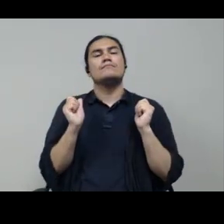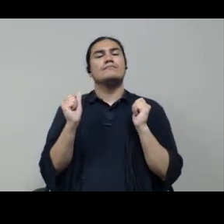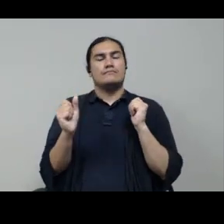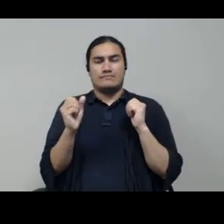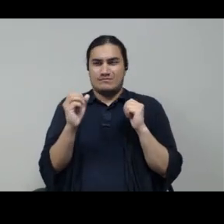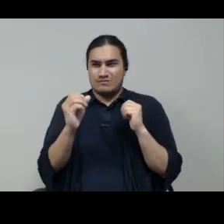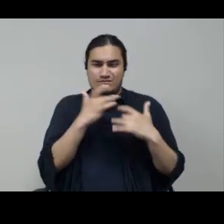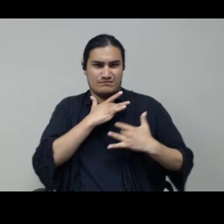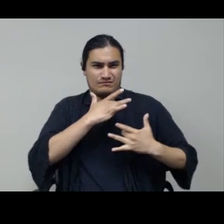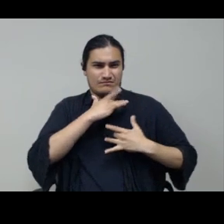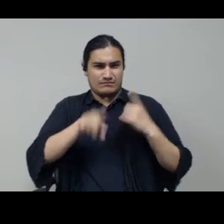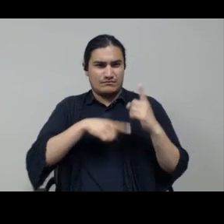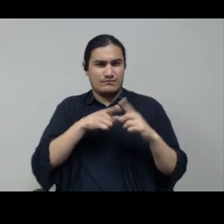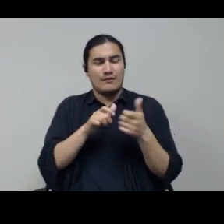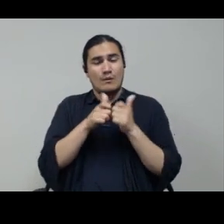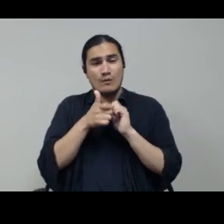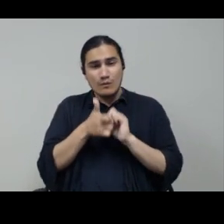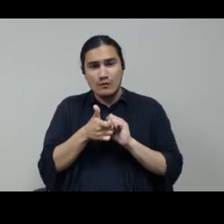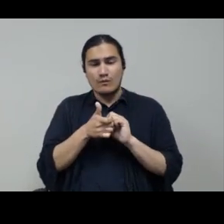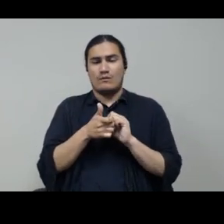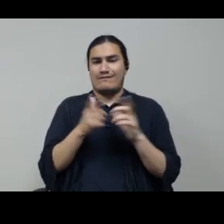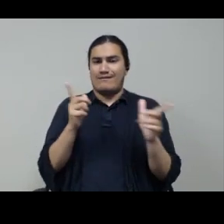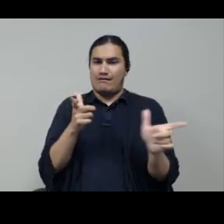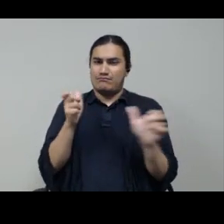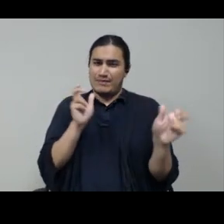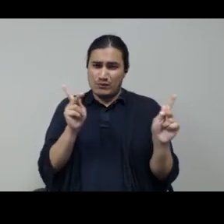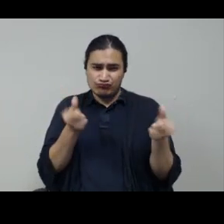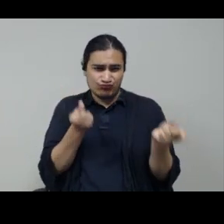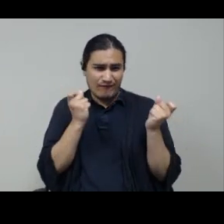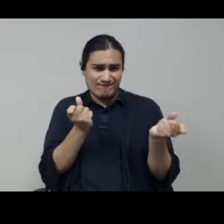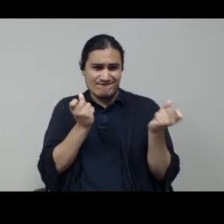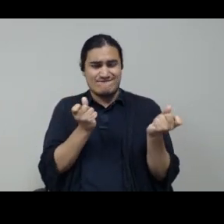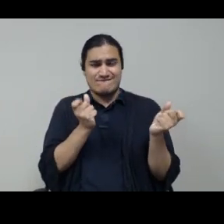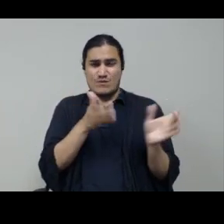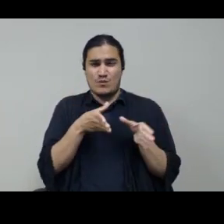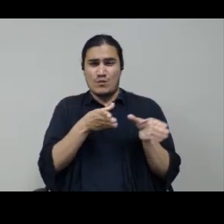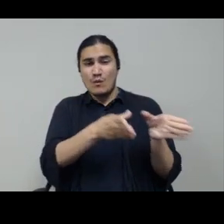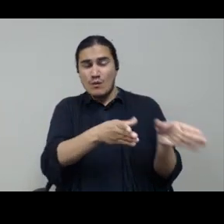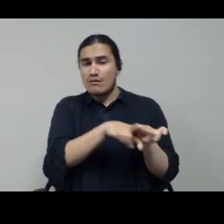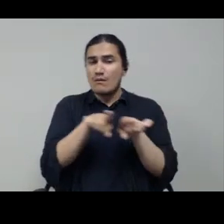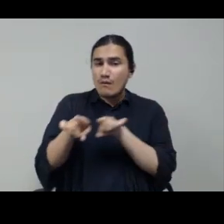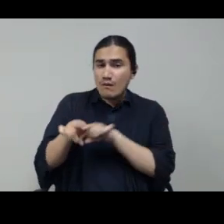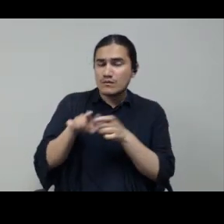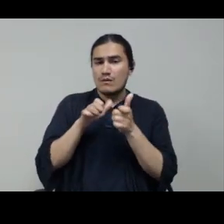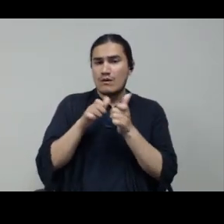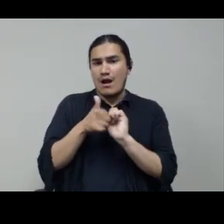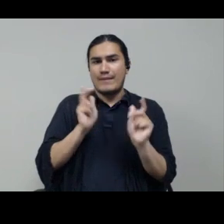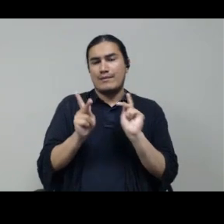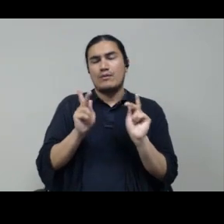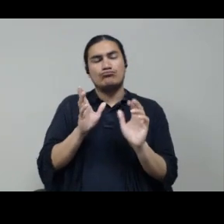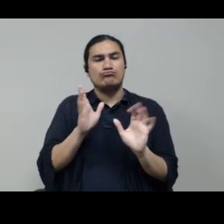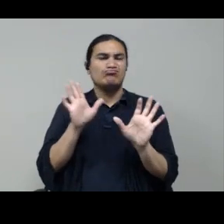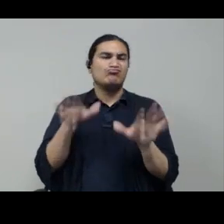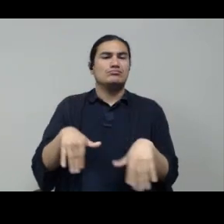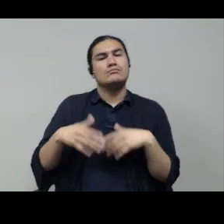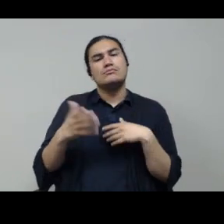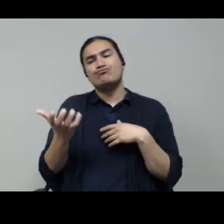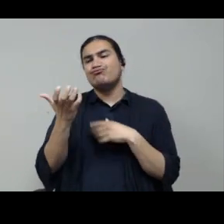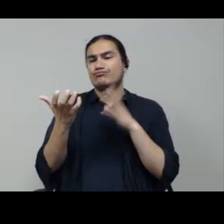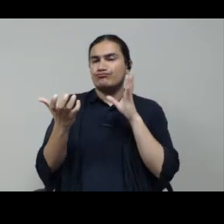concern about how fast people are driving on the roads and how unwilling people are to put their phones and